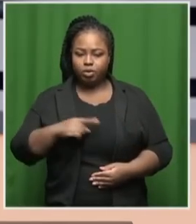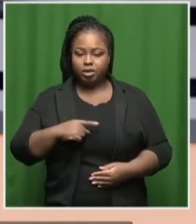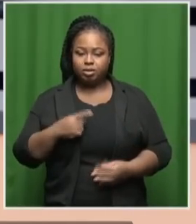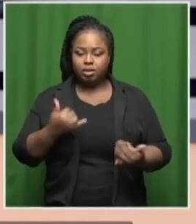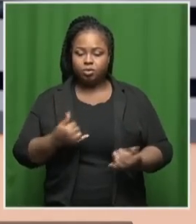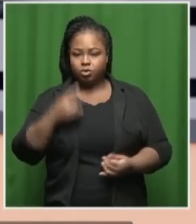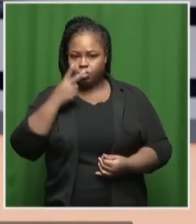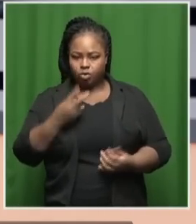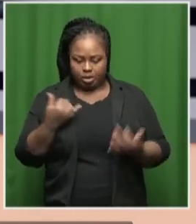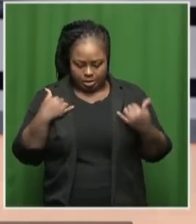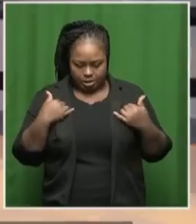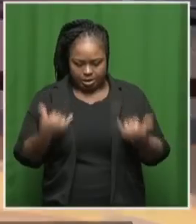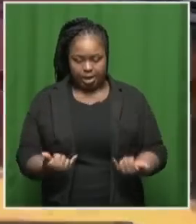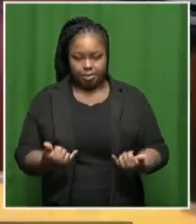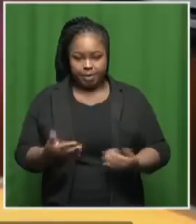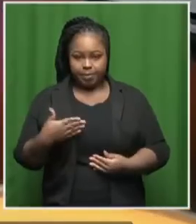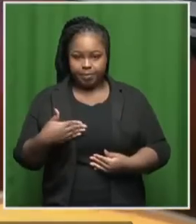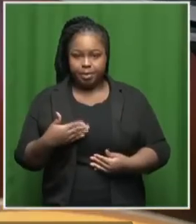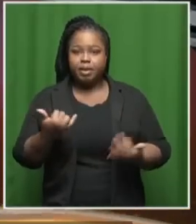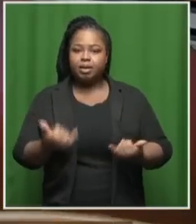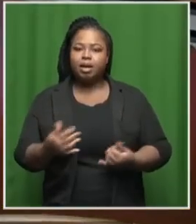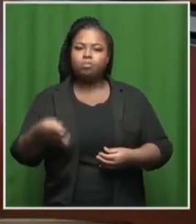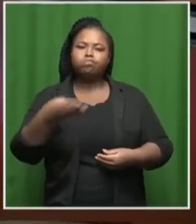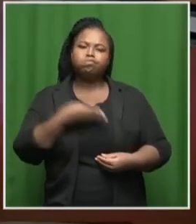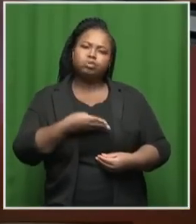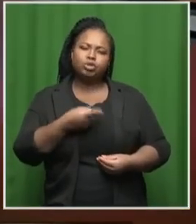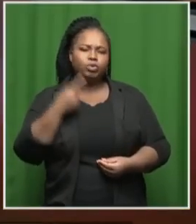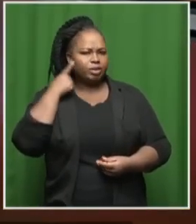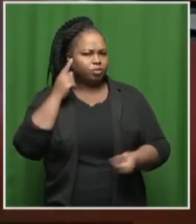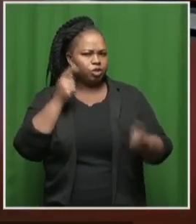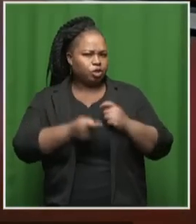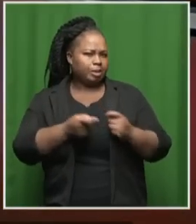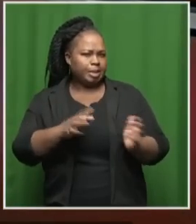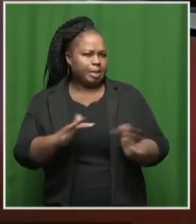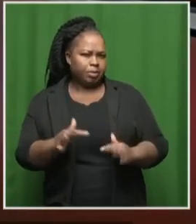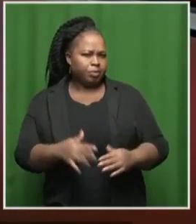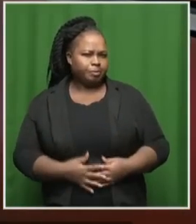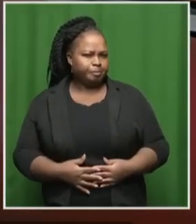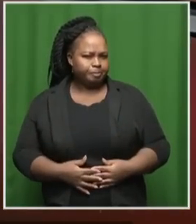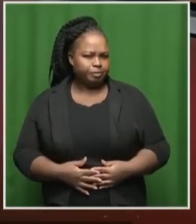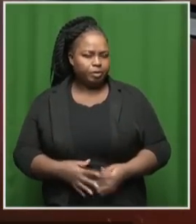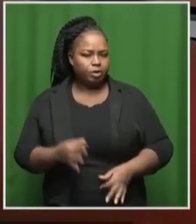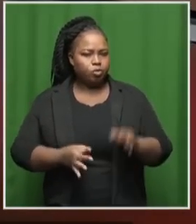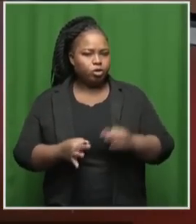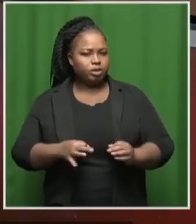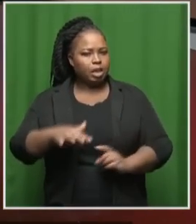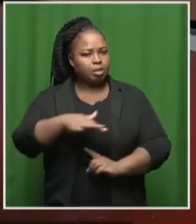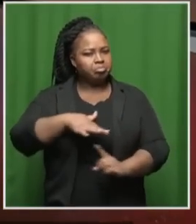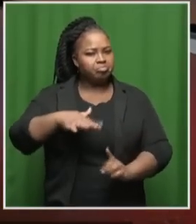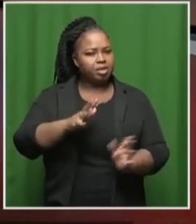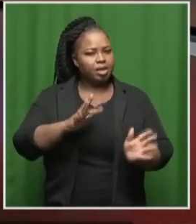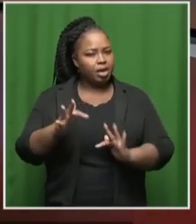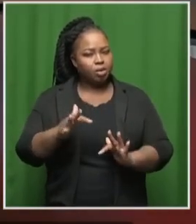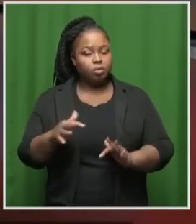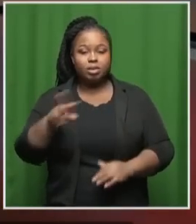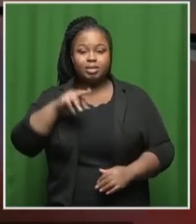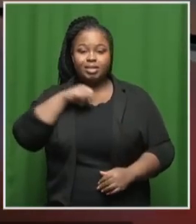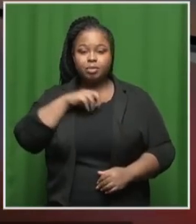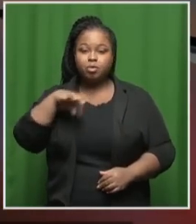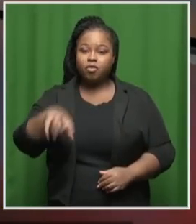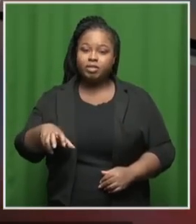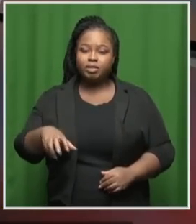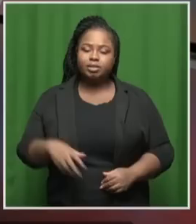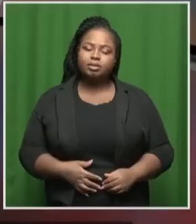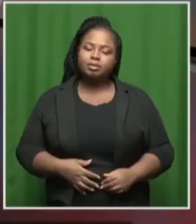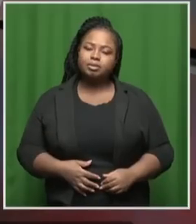at where we're at without them, now they're in, how would this change? How does this change the political scene, particularly in KZN and the performance